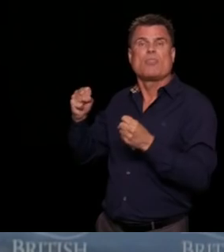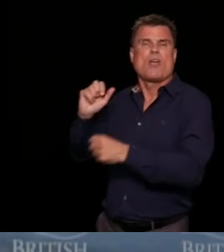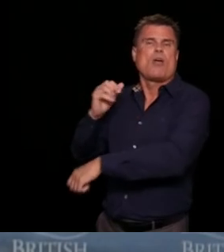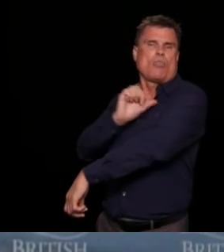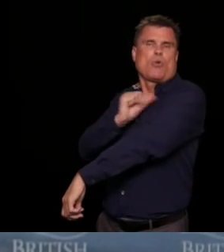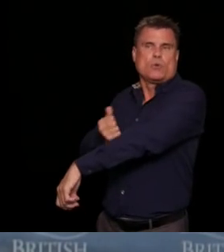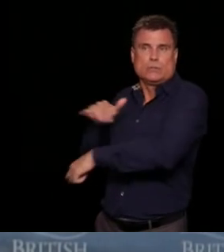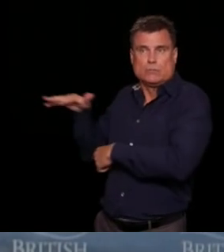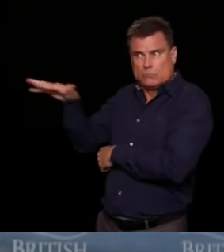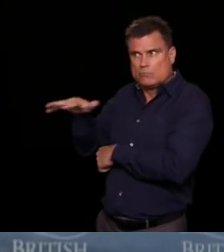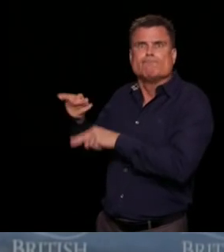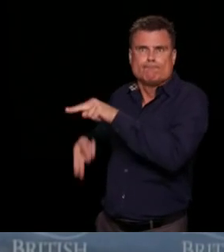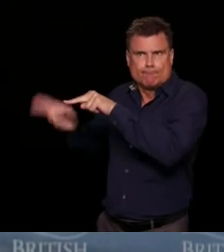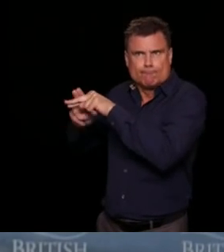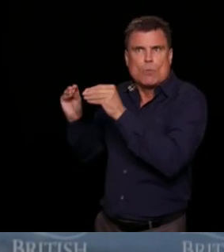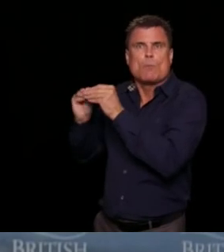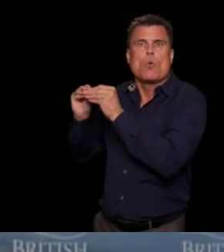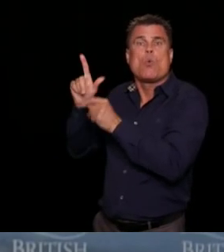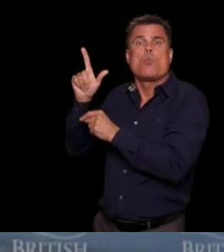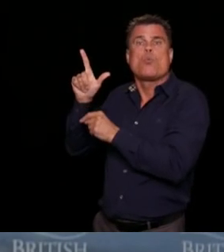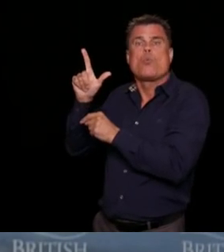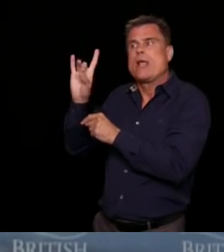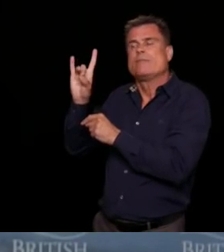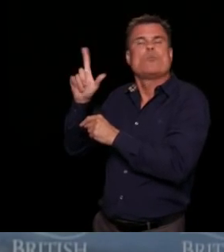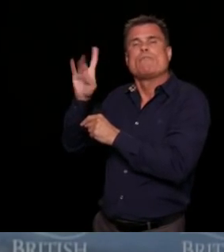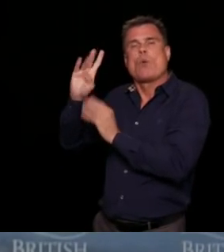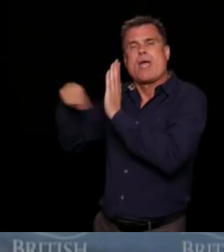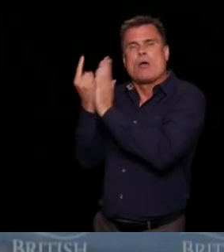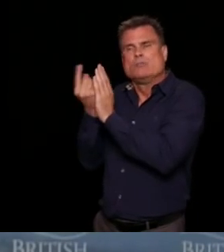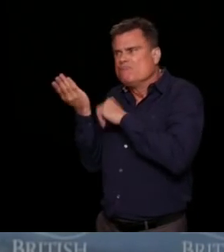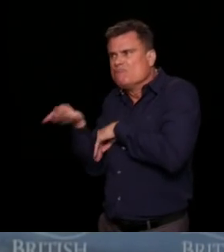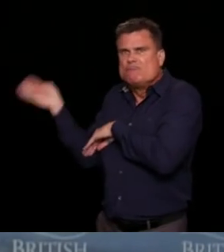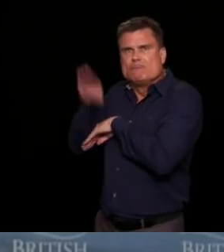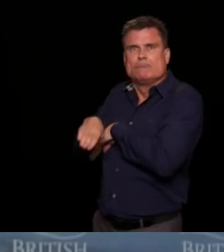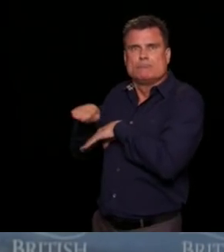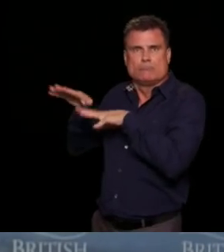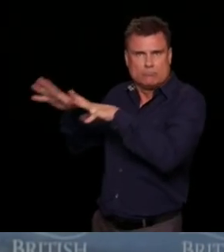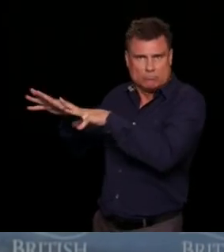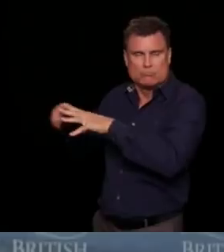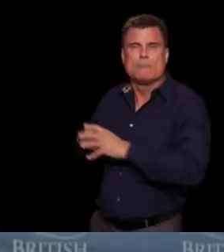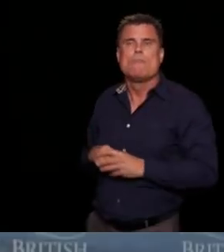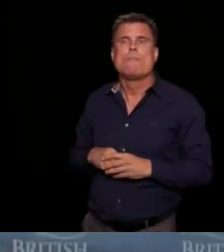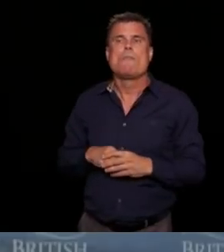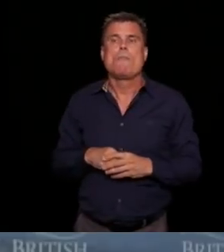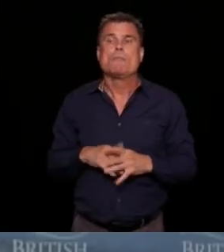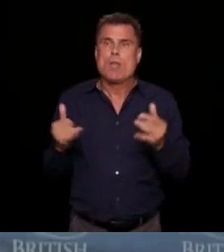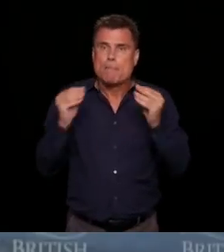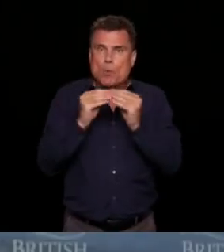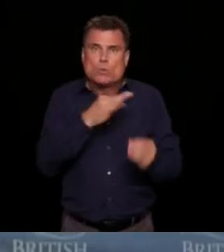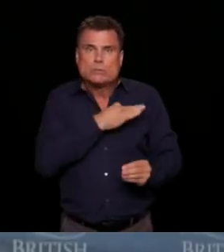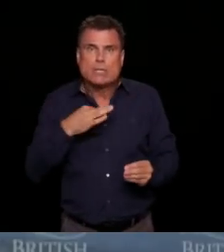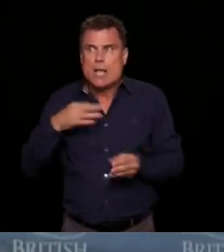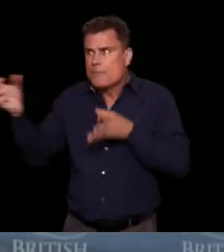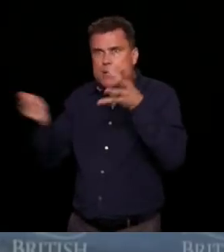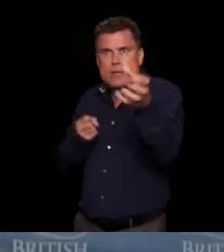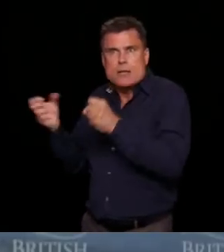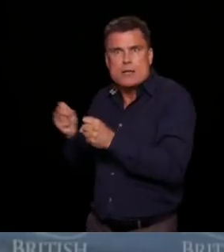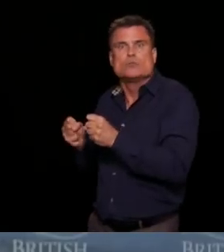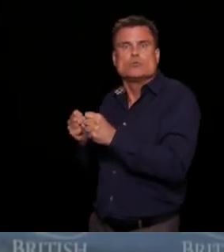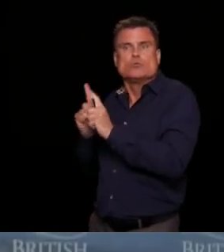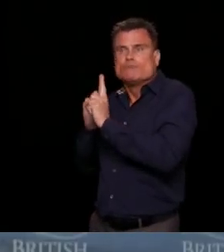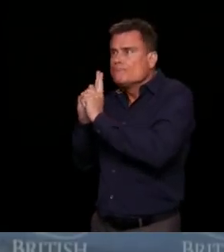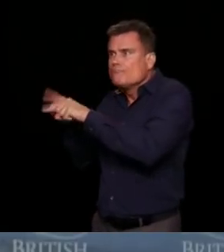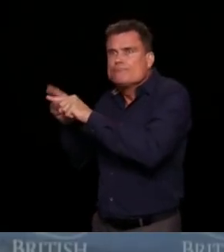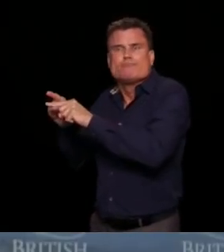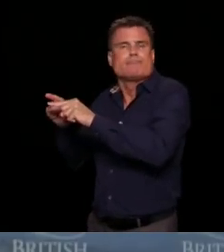temporary testing and assessment centers will be open in Surrey and Fraser Northwest in the coming weeks, and more staff is being deployed to Burnaby,